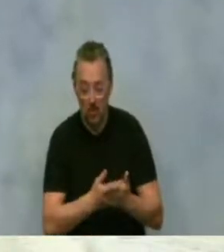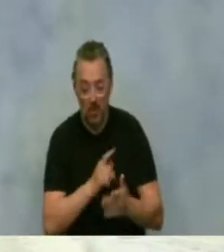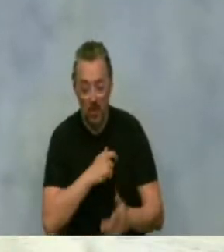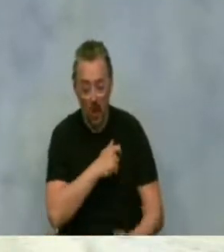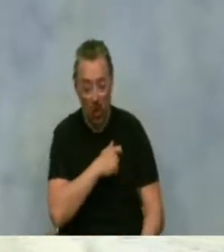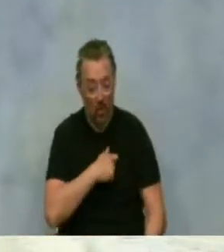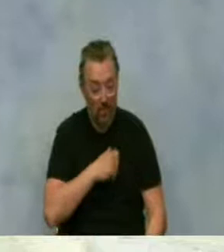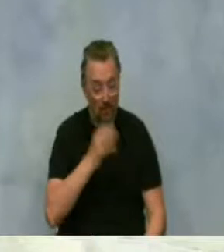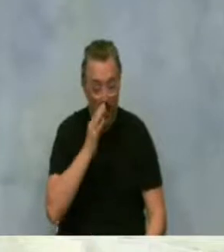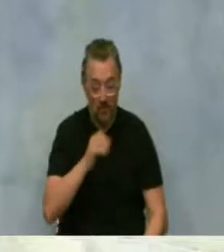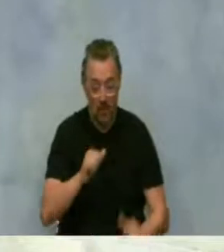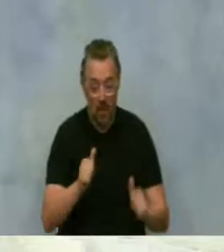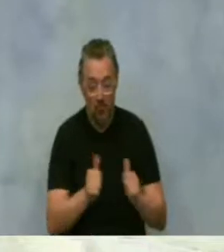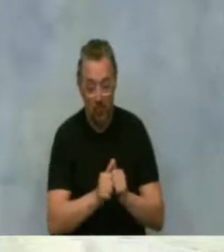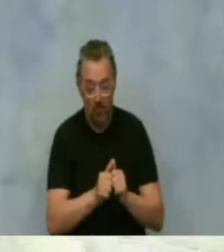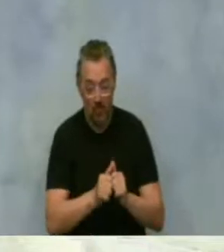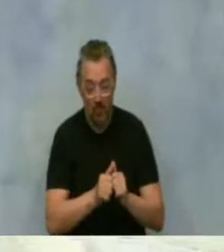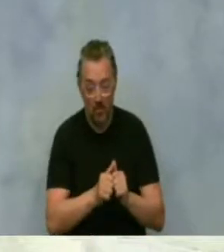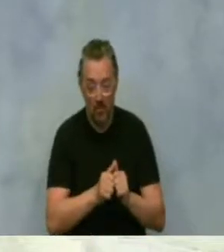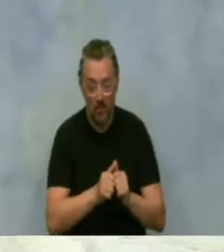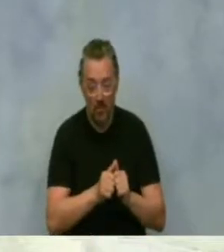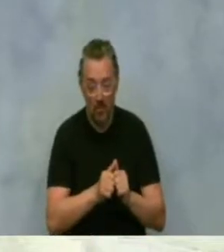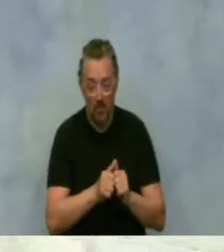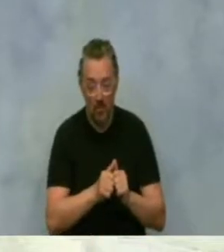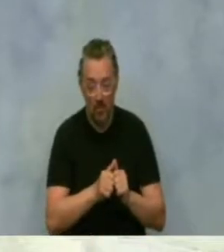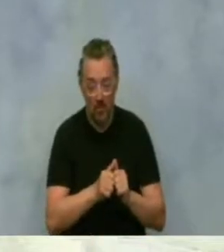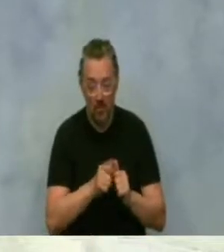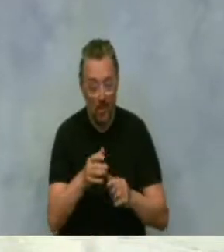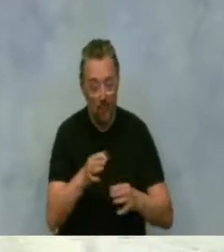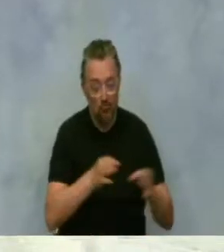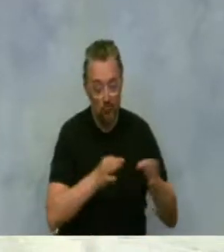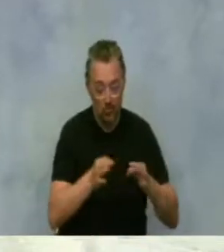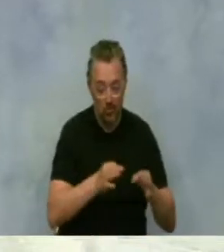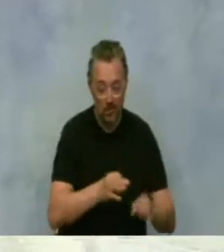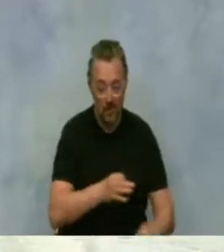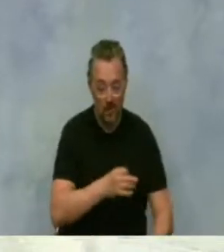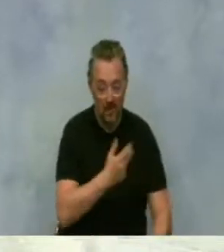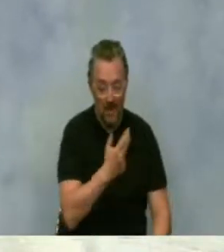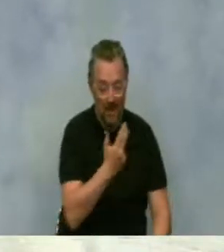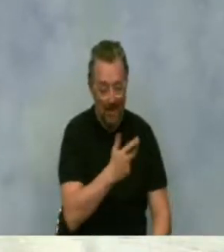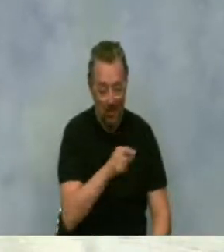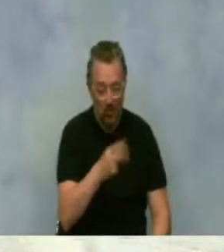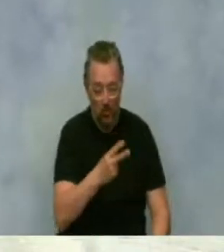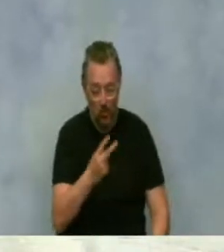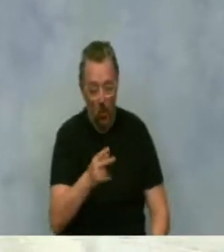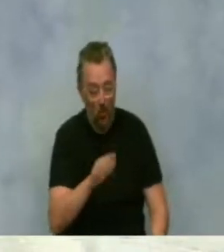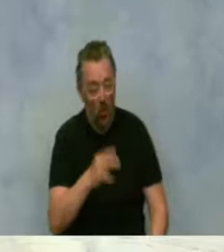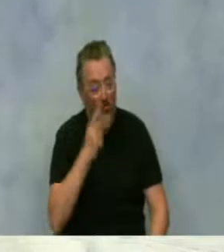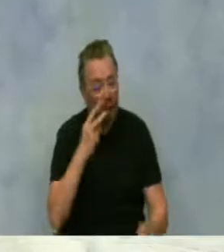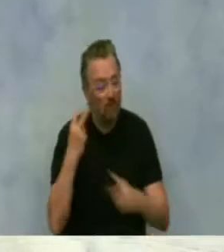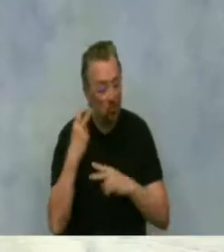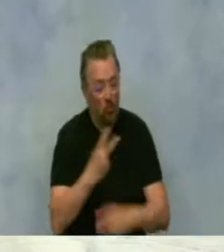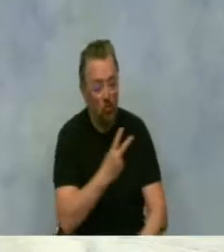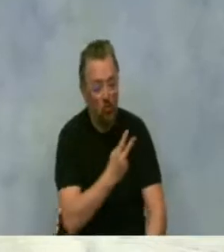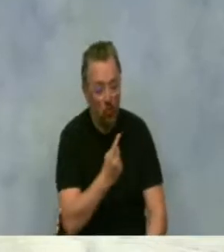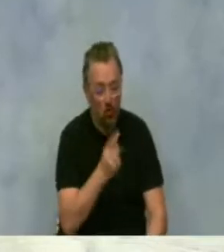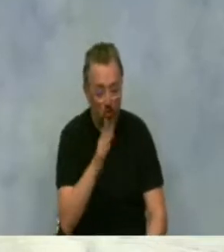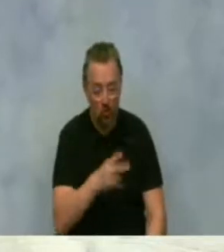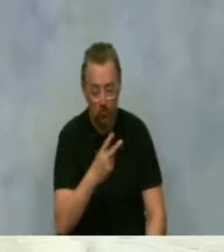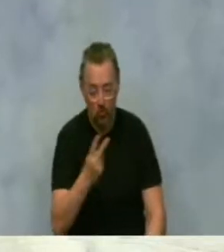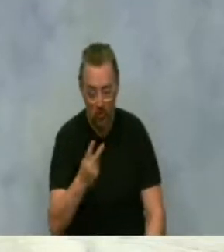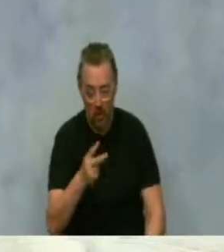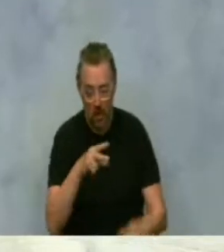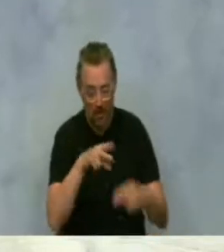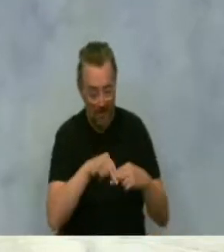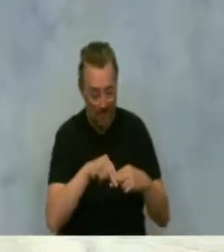approve firstly that the Housing Services Customer Involvement Strategy 18-22 annual review for 21-22, attached Appendix 1, it be